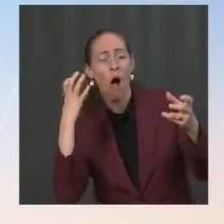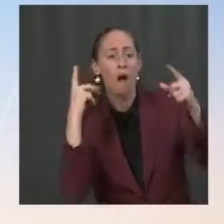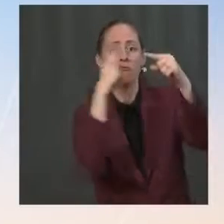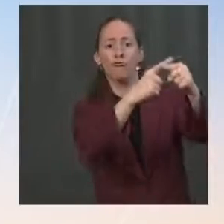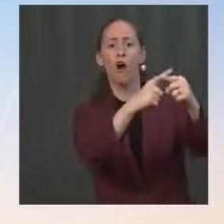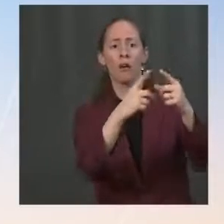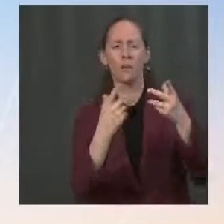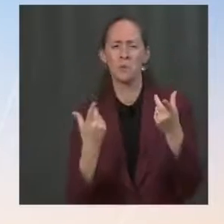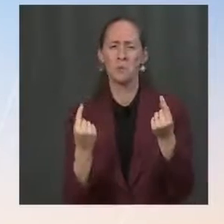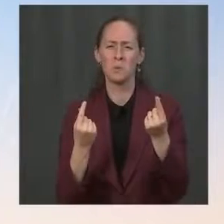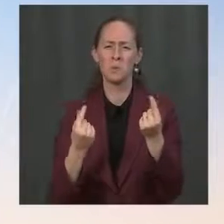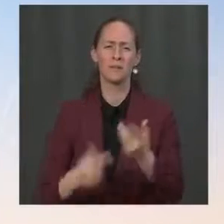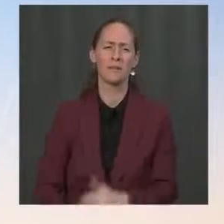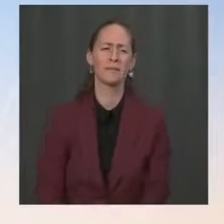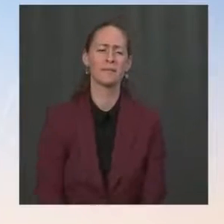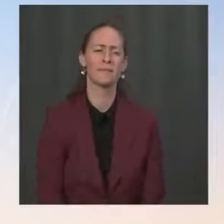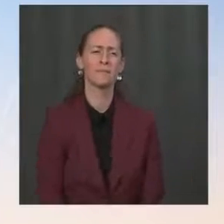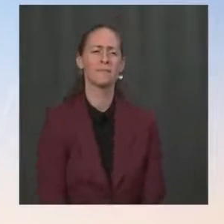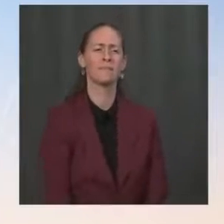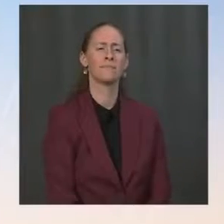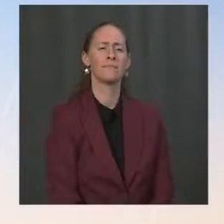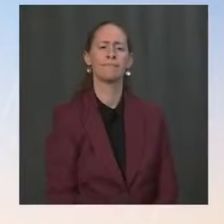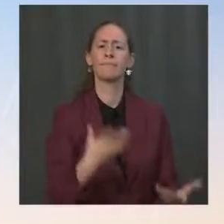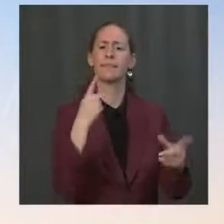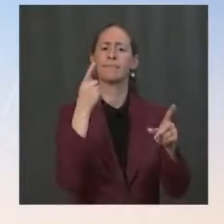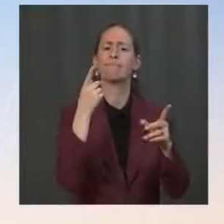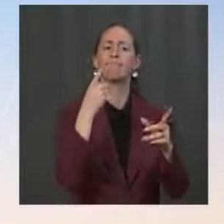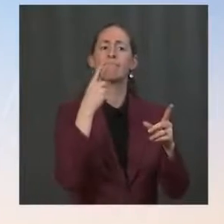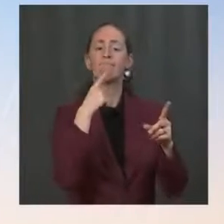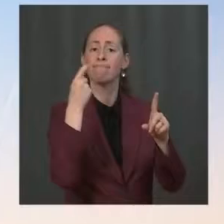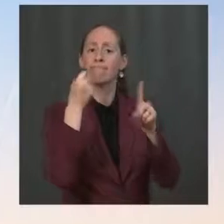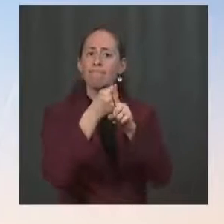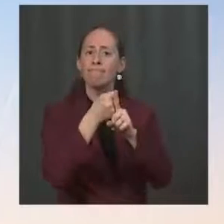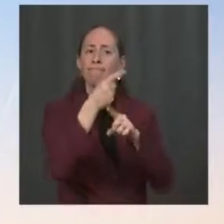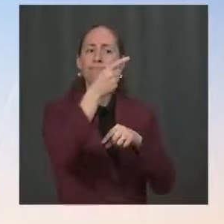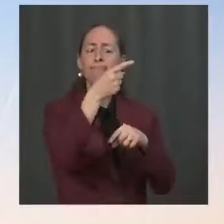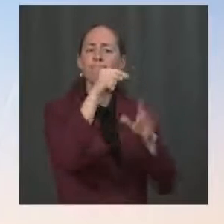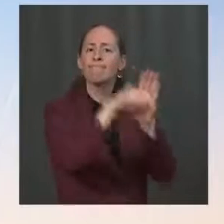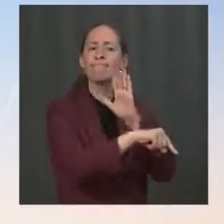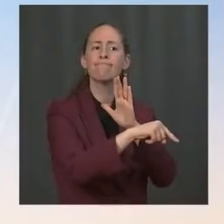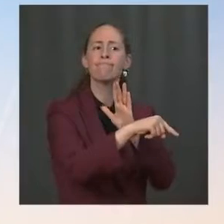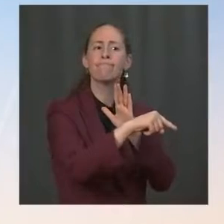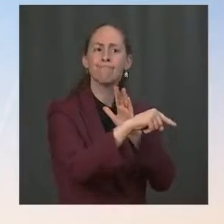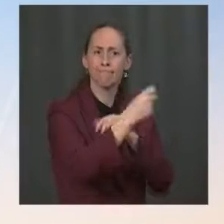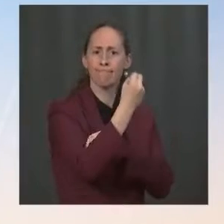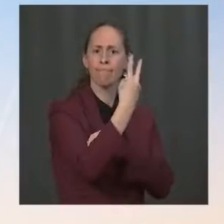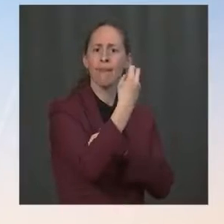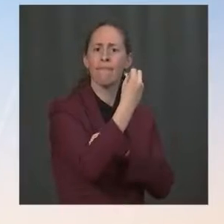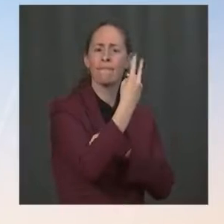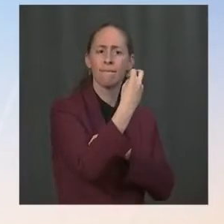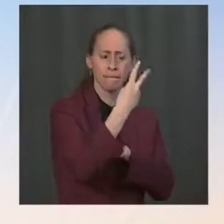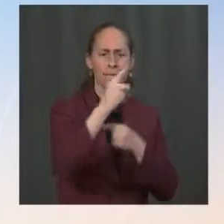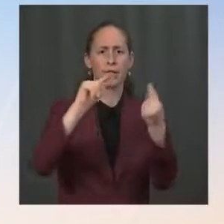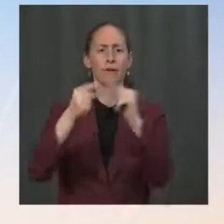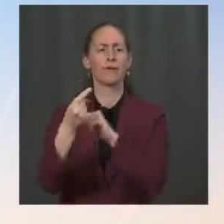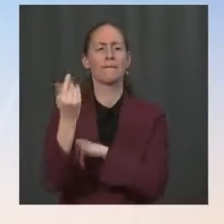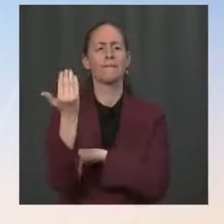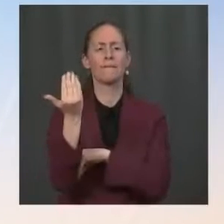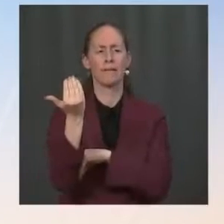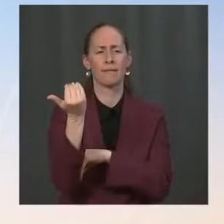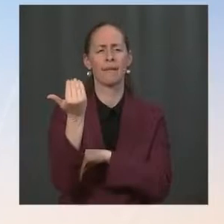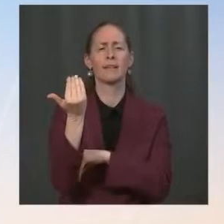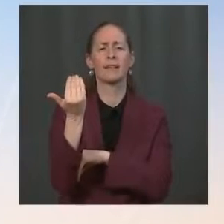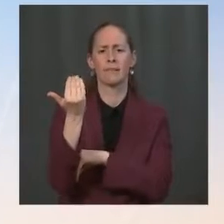12 individual service members and 15 who were wounded today. And certainly I would expect any president of the United States